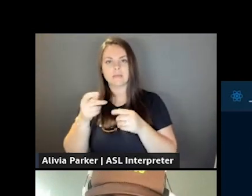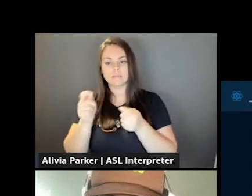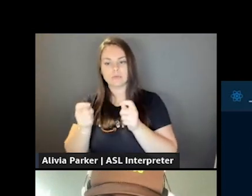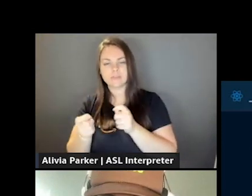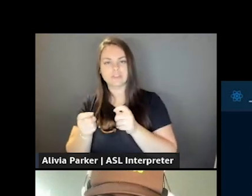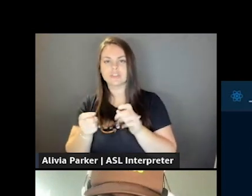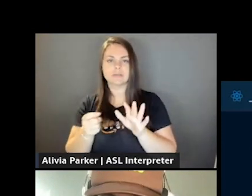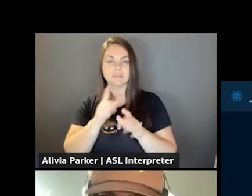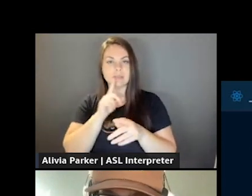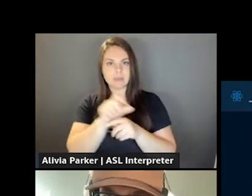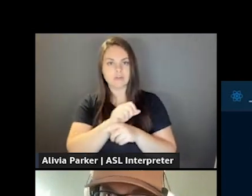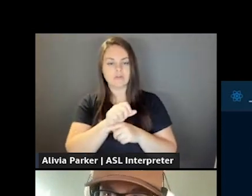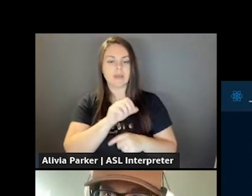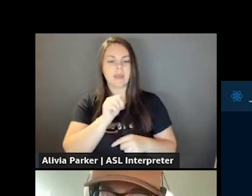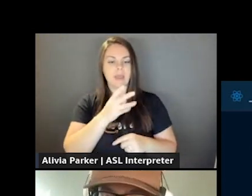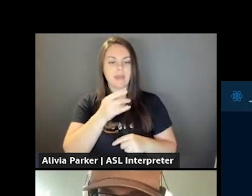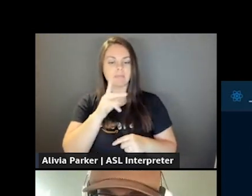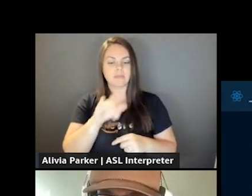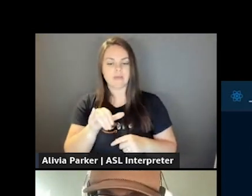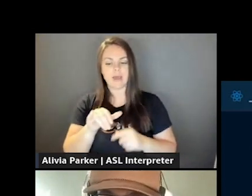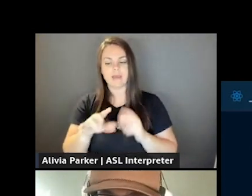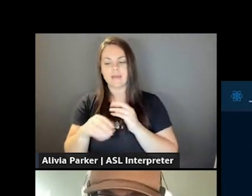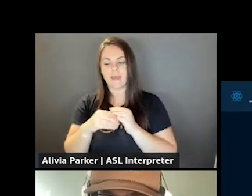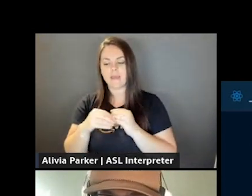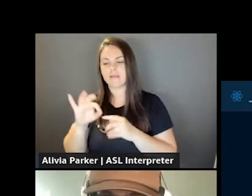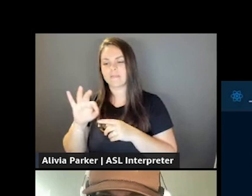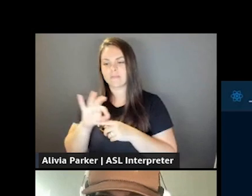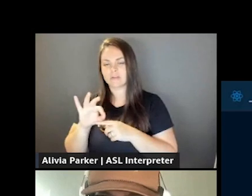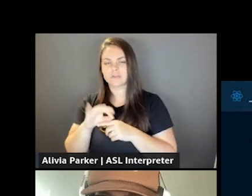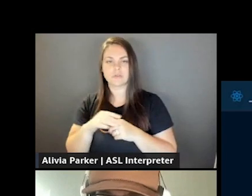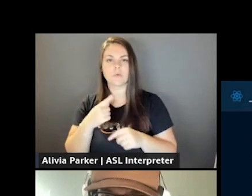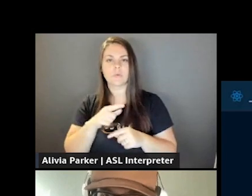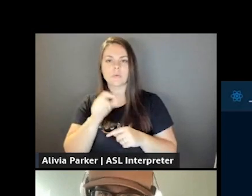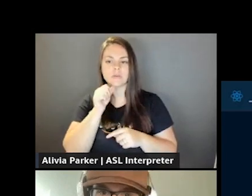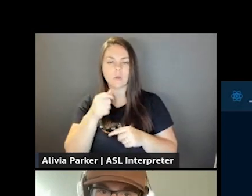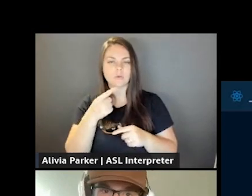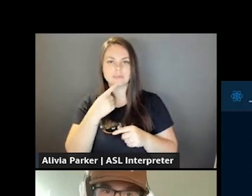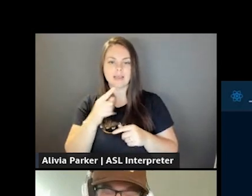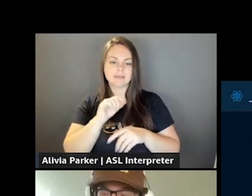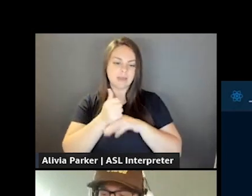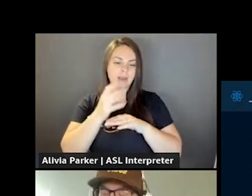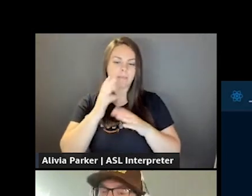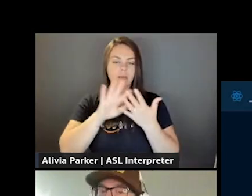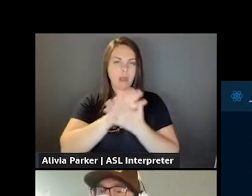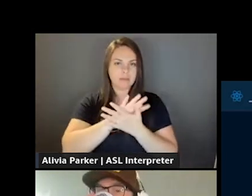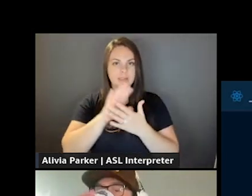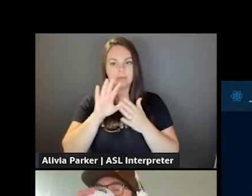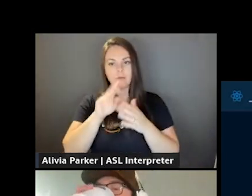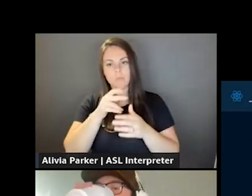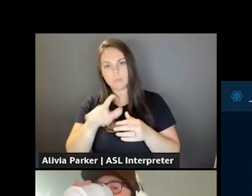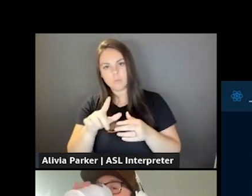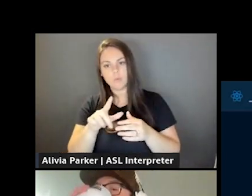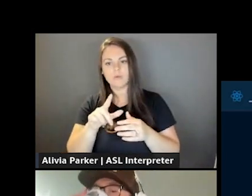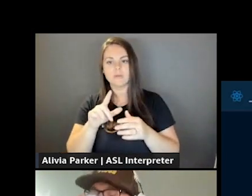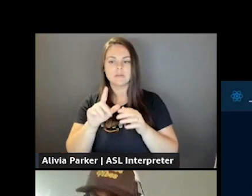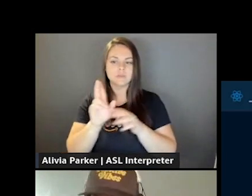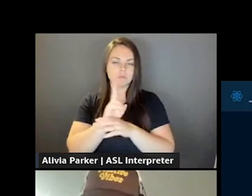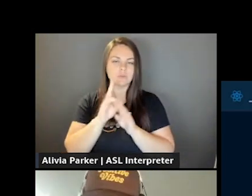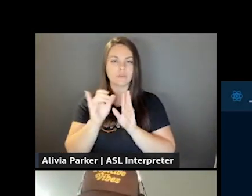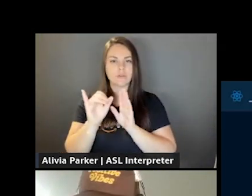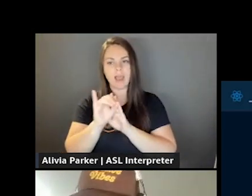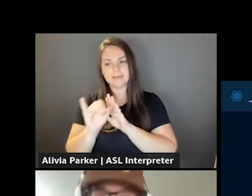add function. We don't say set up Cognito pools and user pools and identity pools. No, it's Amplify add